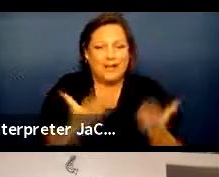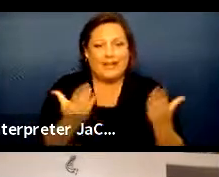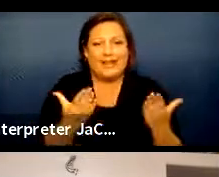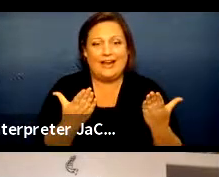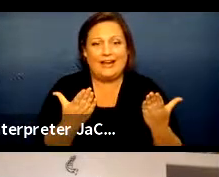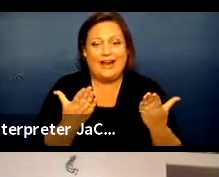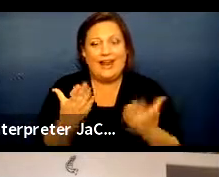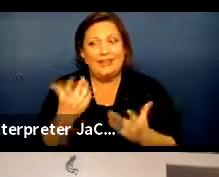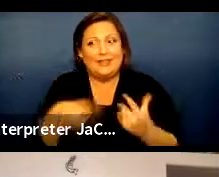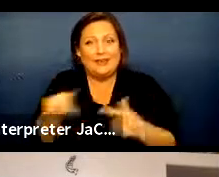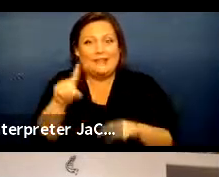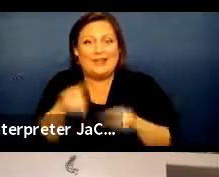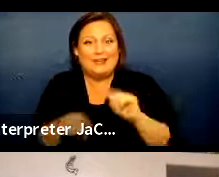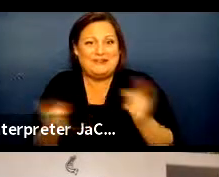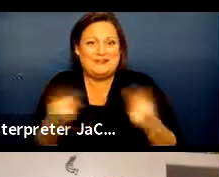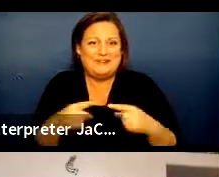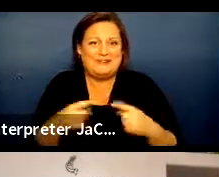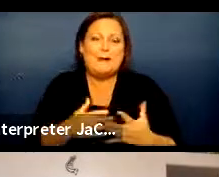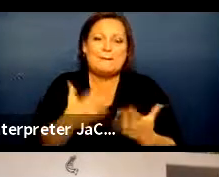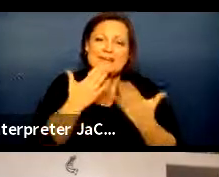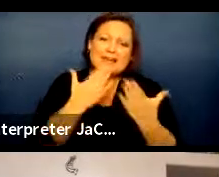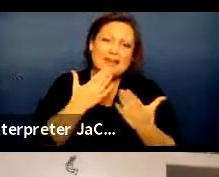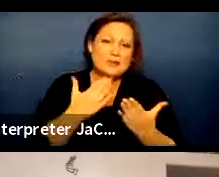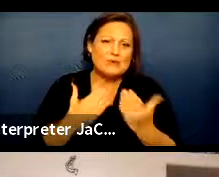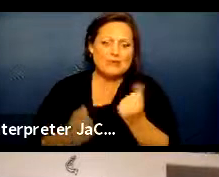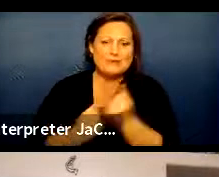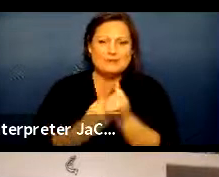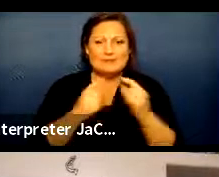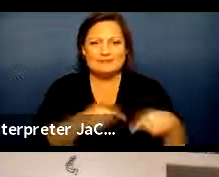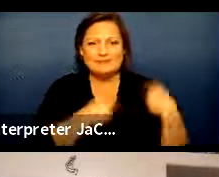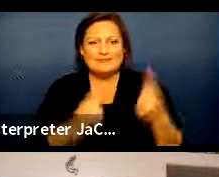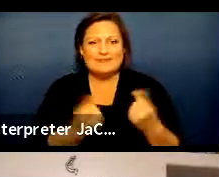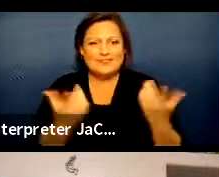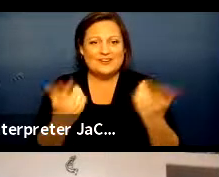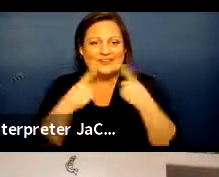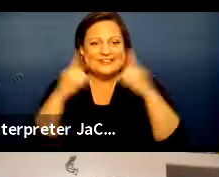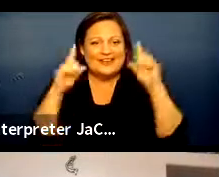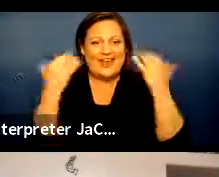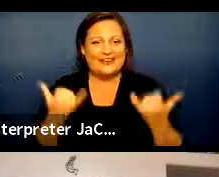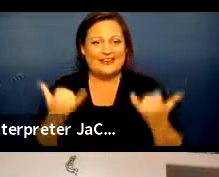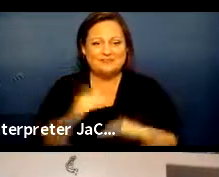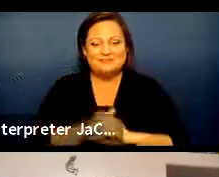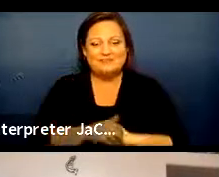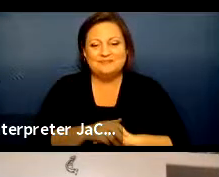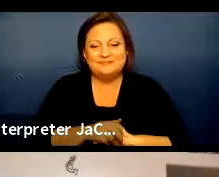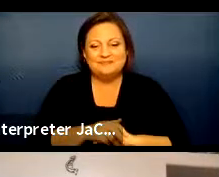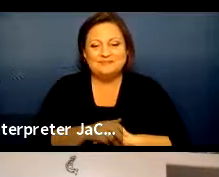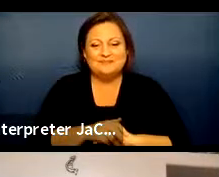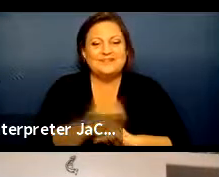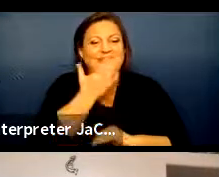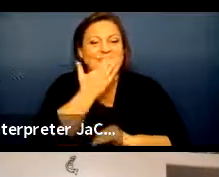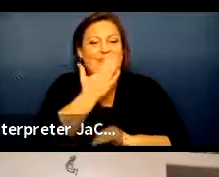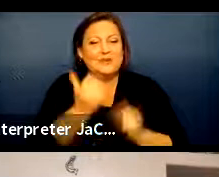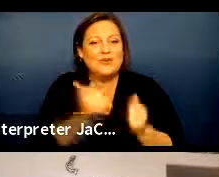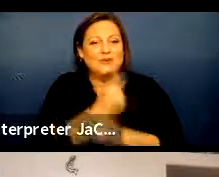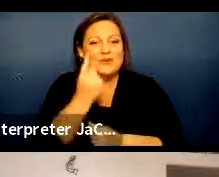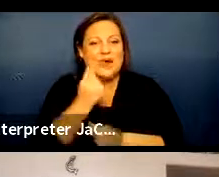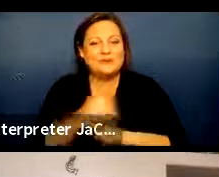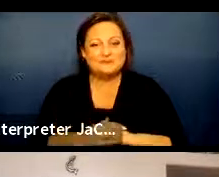those that cannot be here. Thank you so much for getting me to where I am today, and my wonderful cohort as well. Thanks, everybody.